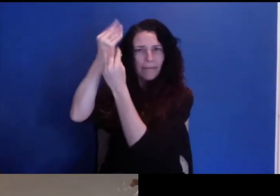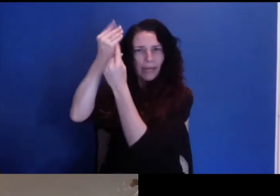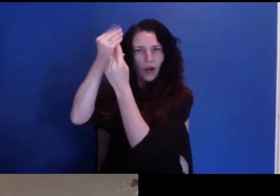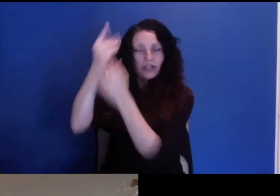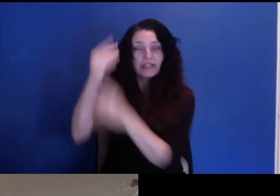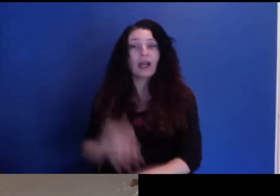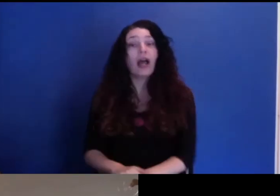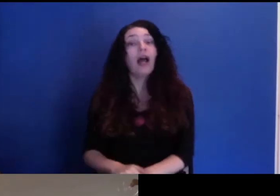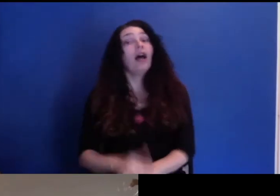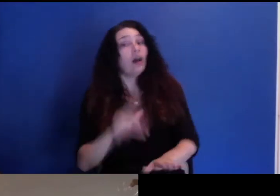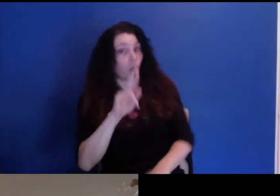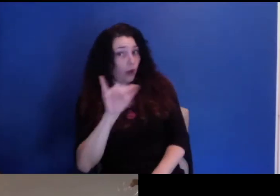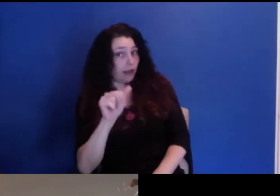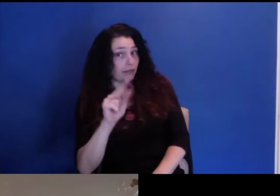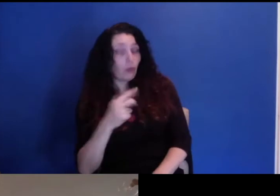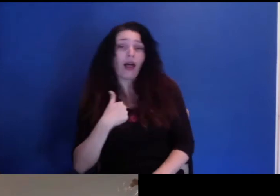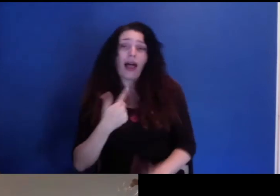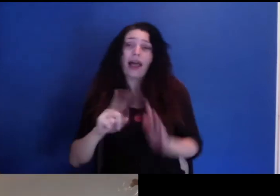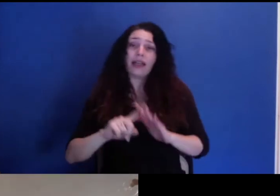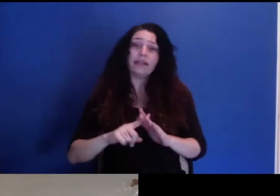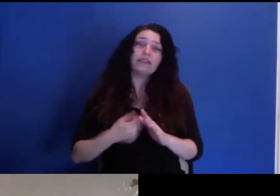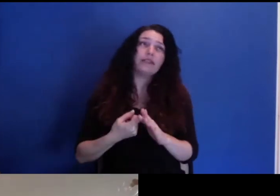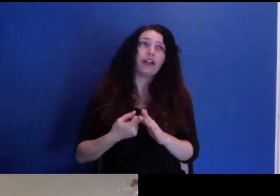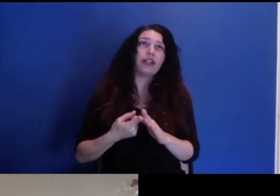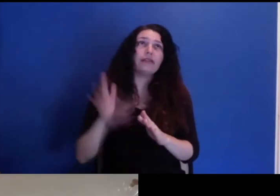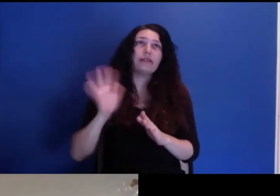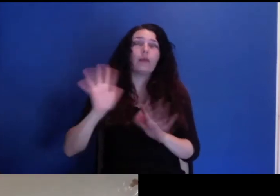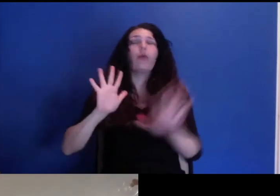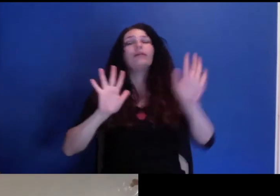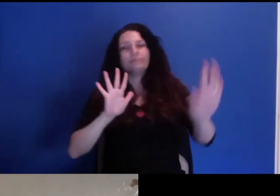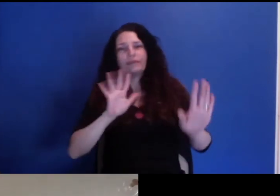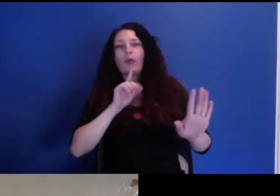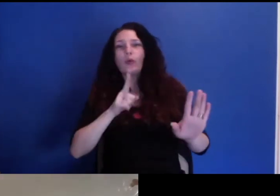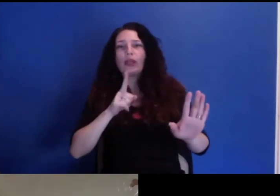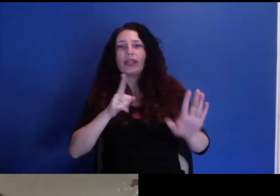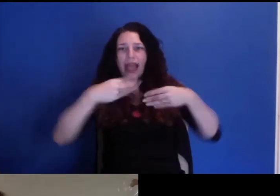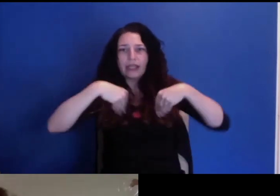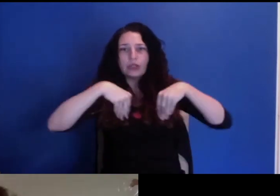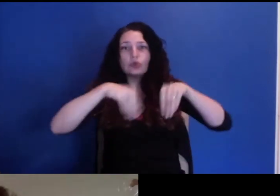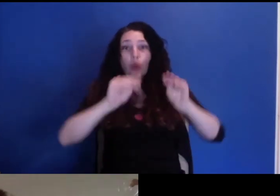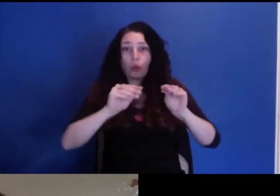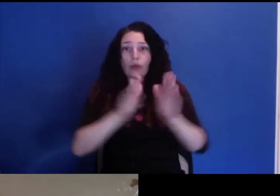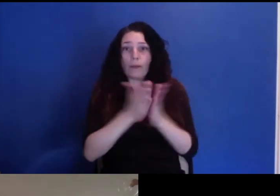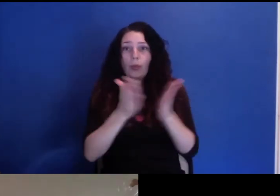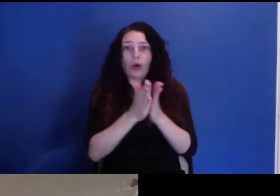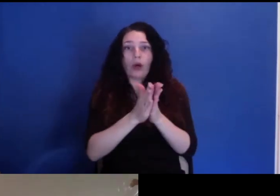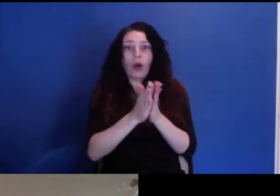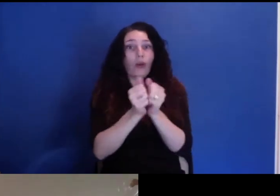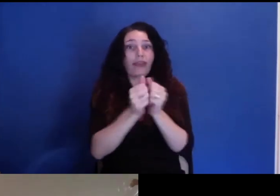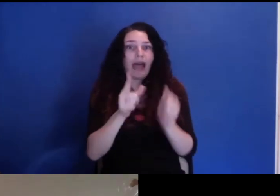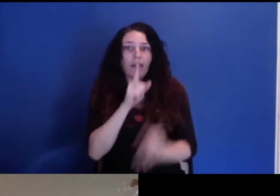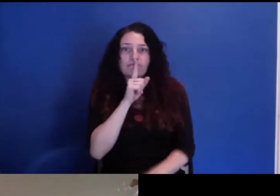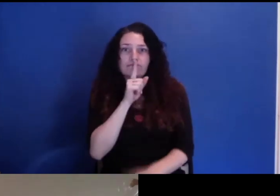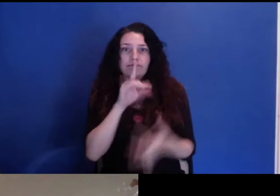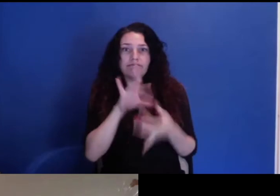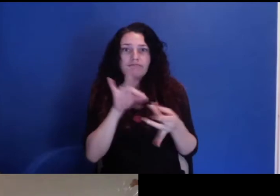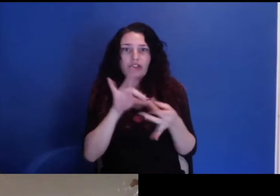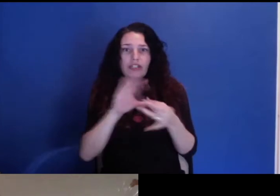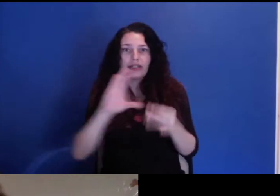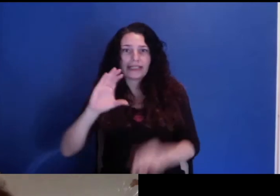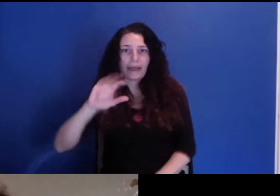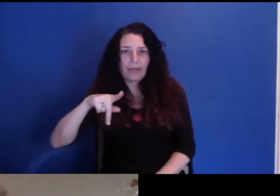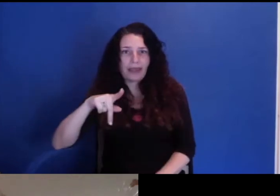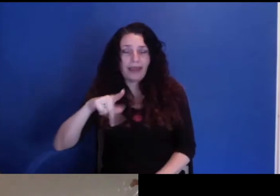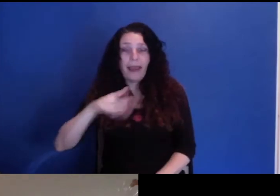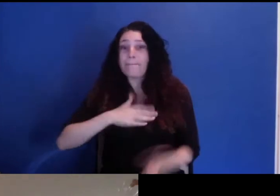initially. I mean, so I sold the book actually before any mention of cerebral palsy. Like, my publisher did not know that I had cerebral palsy.